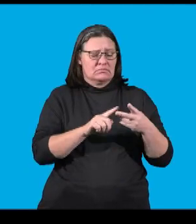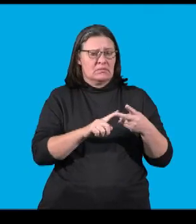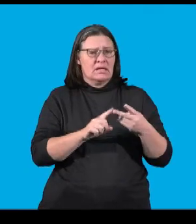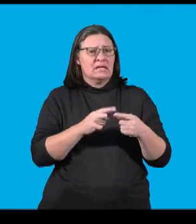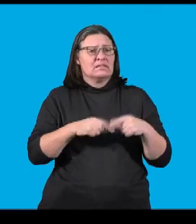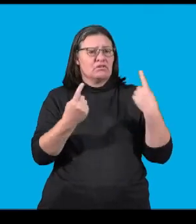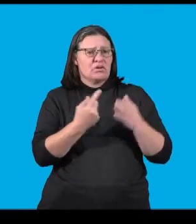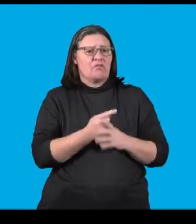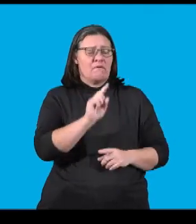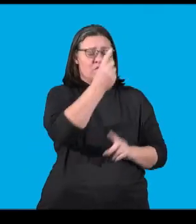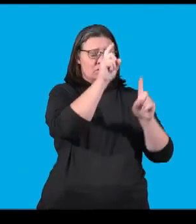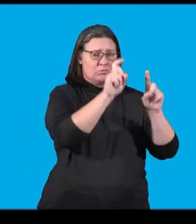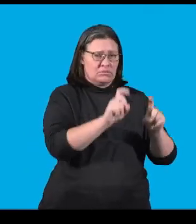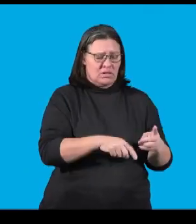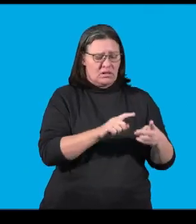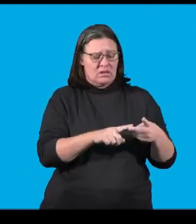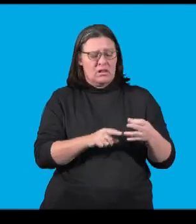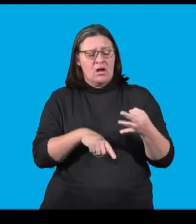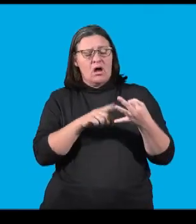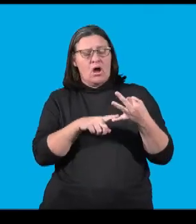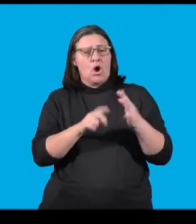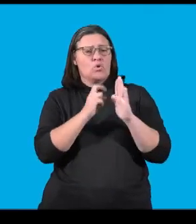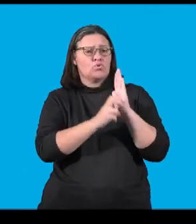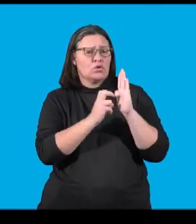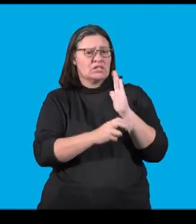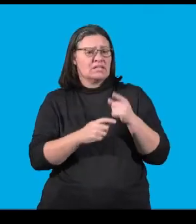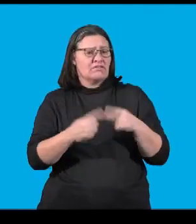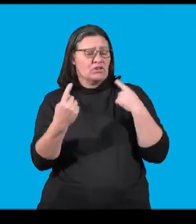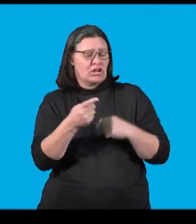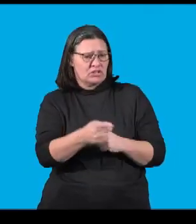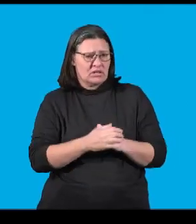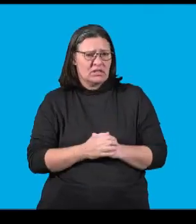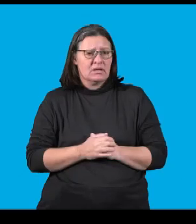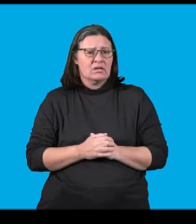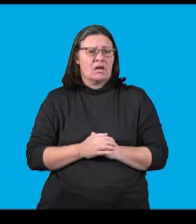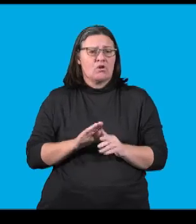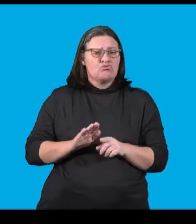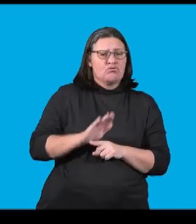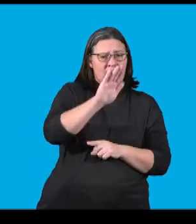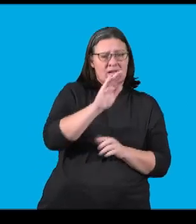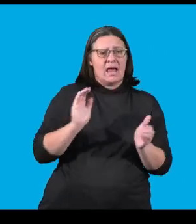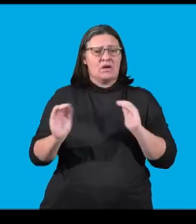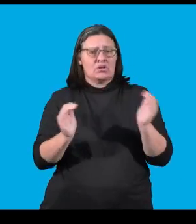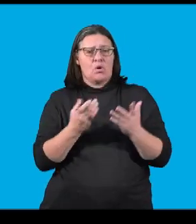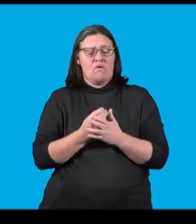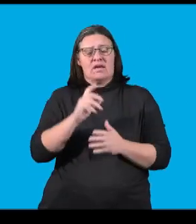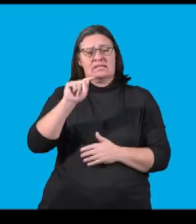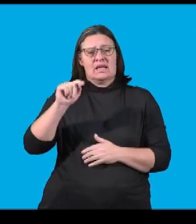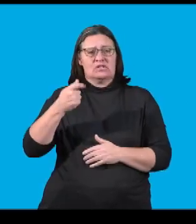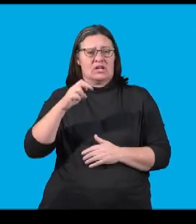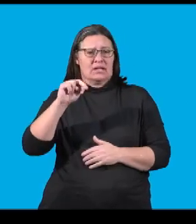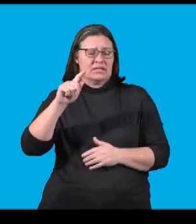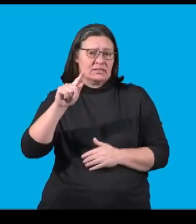look at differentiation from first principles, rules of differentiation, gradient and equation